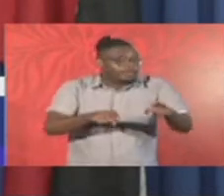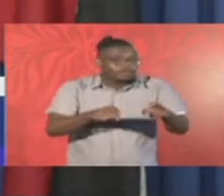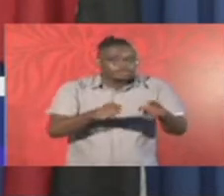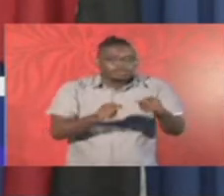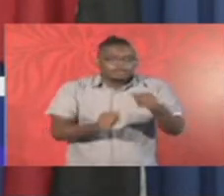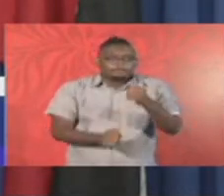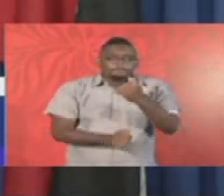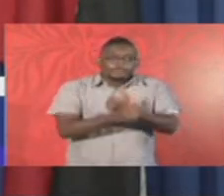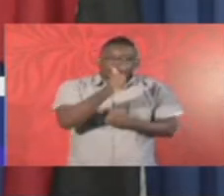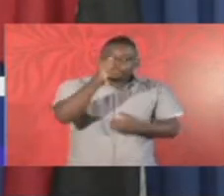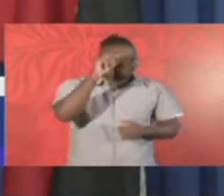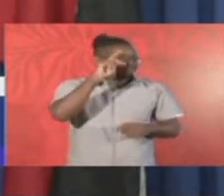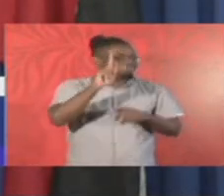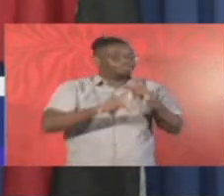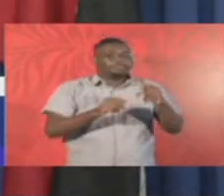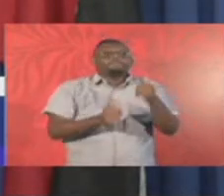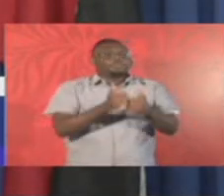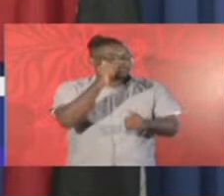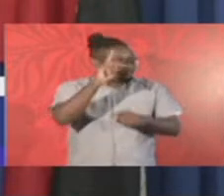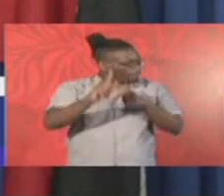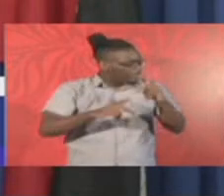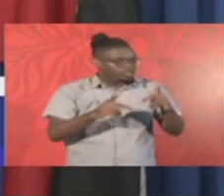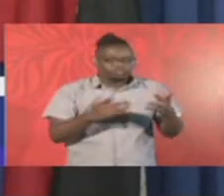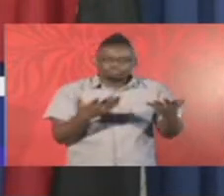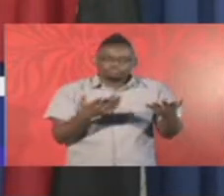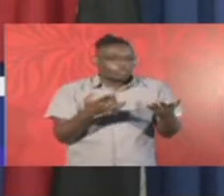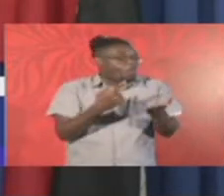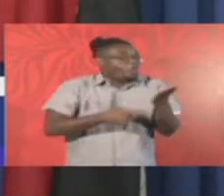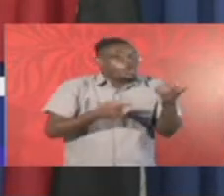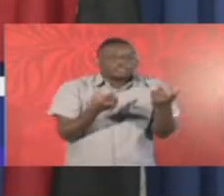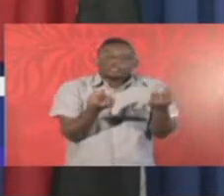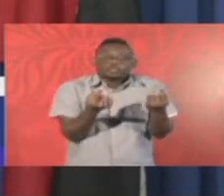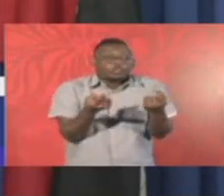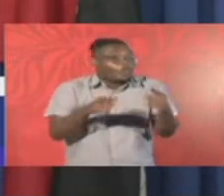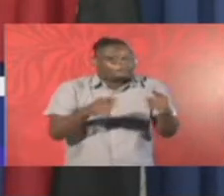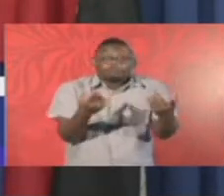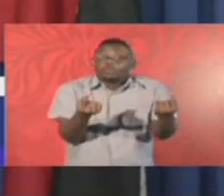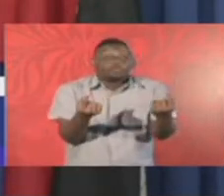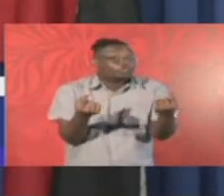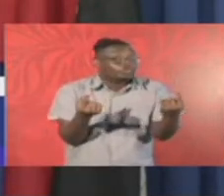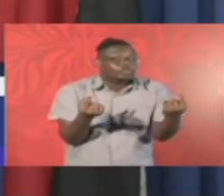then we could end up in an unnecessary crisis.